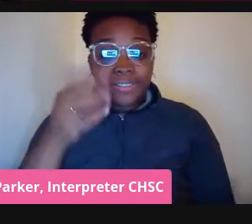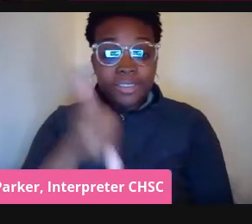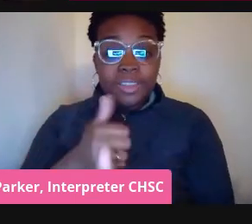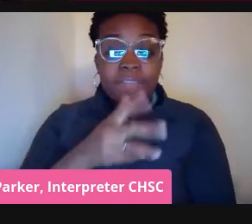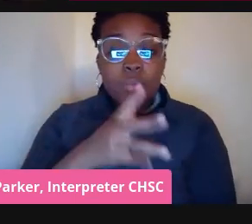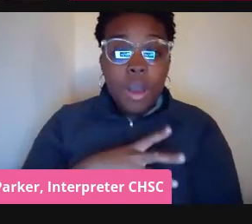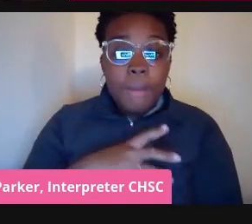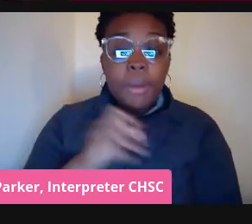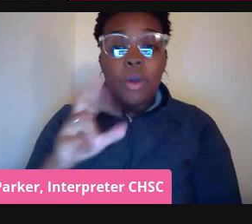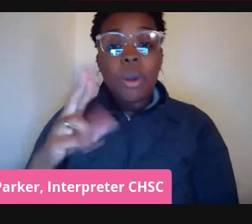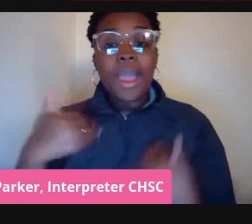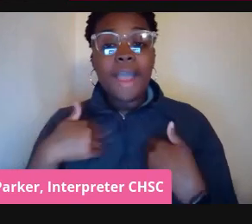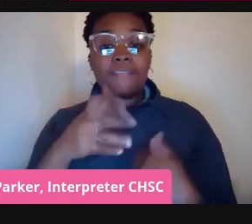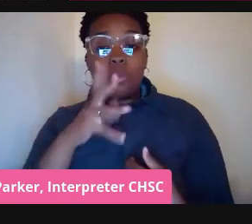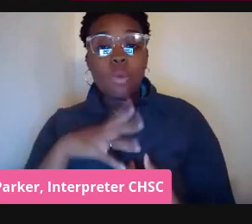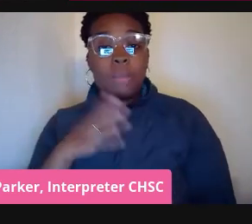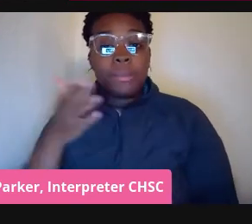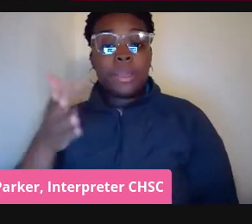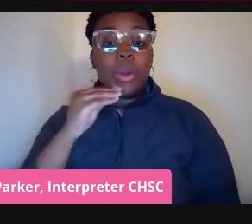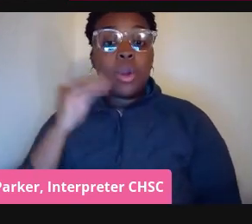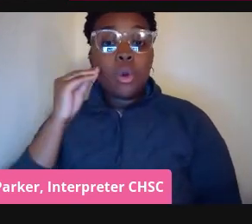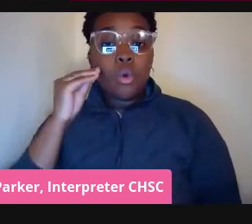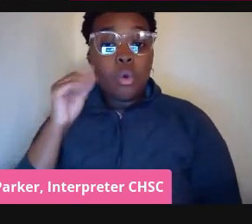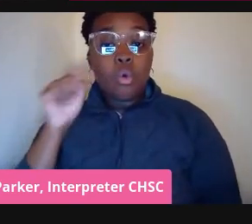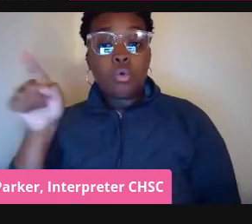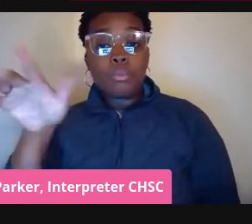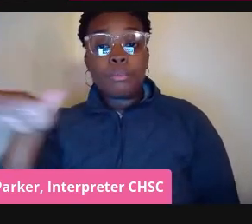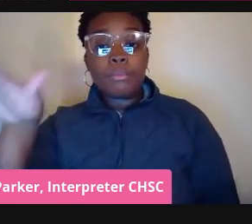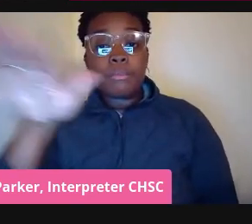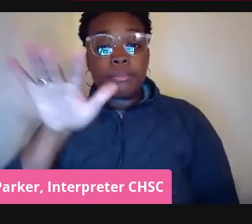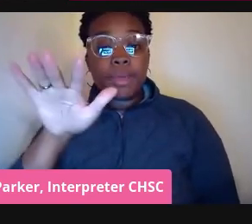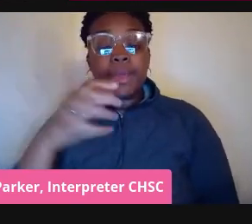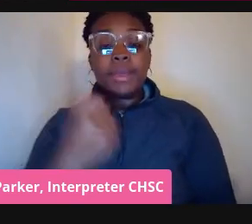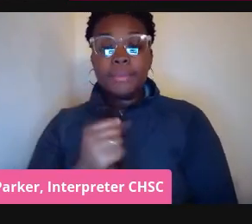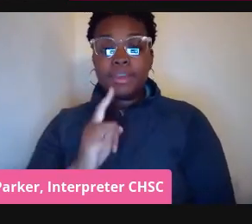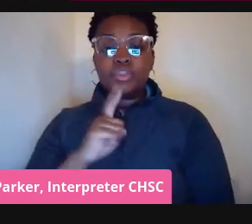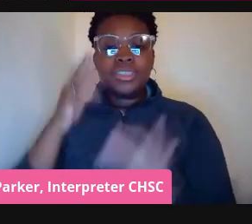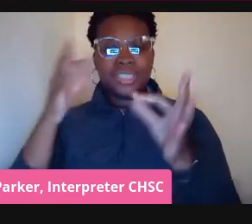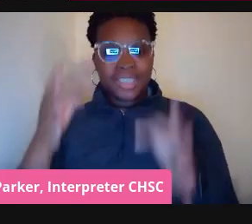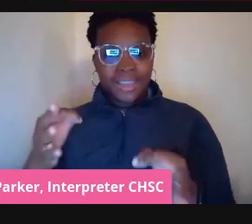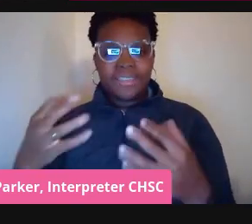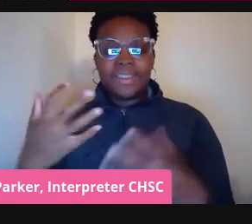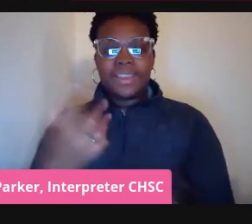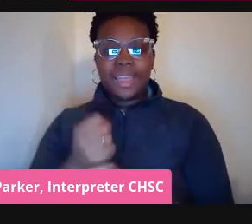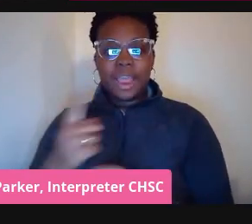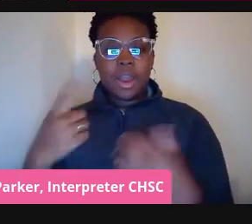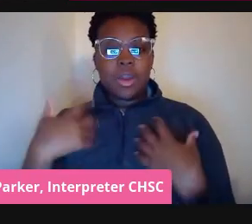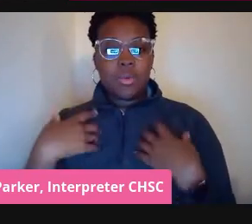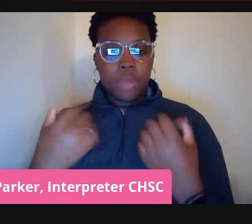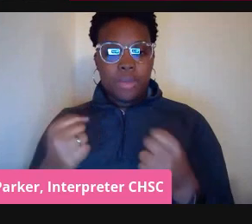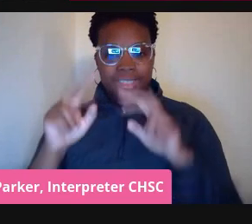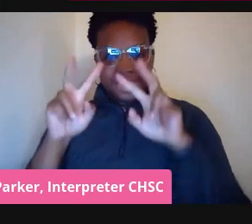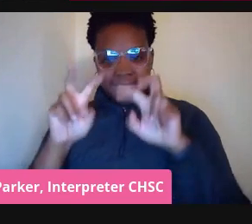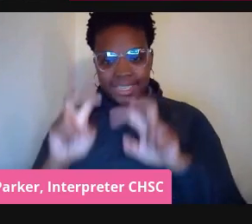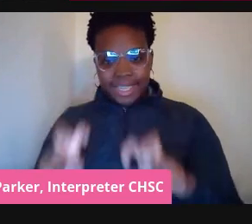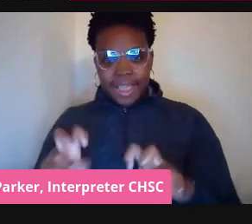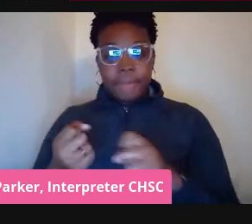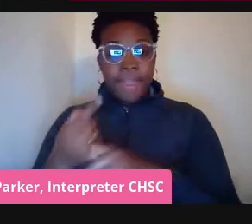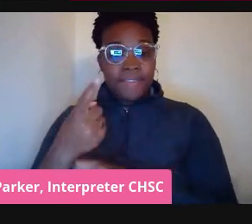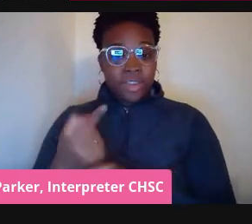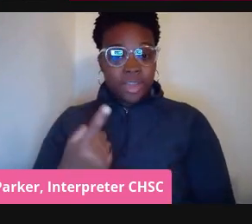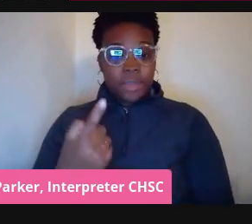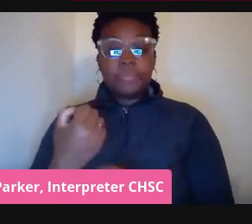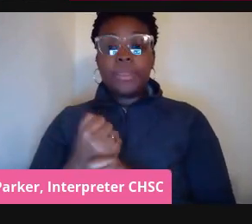have a woman in your home, make sure that she definitely gets her well women's exam every year. Make sure that she is